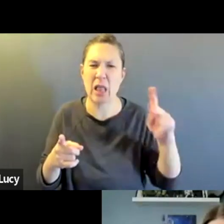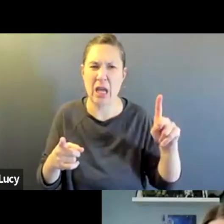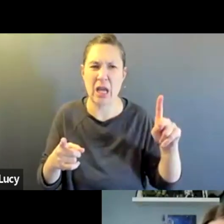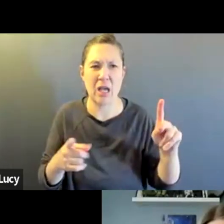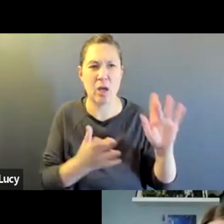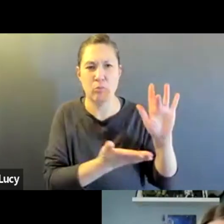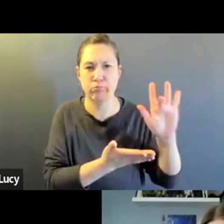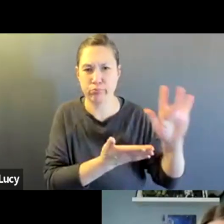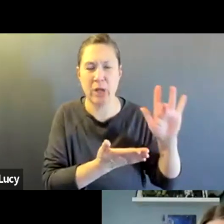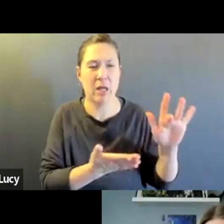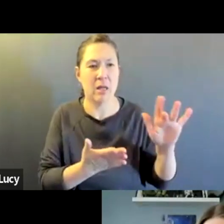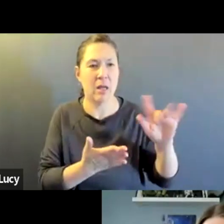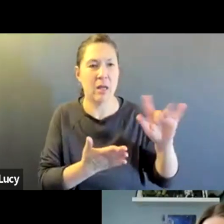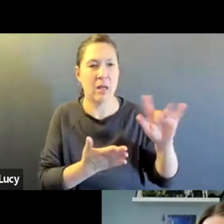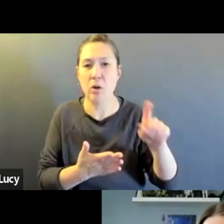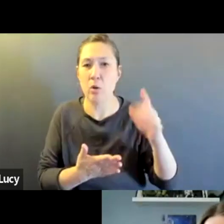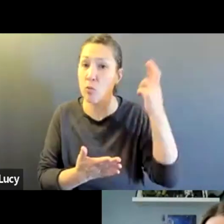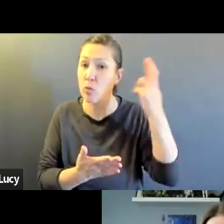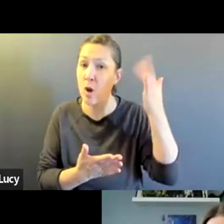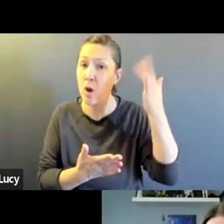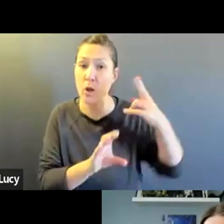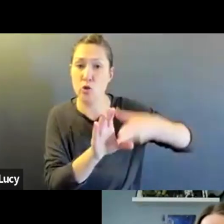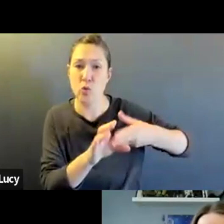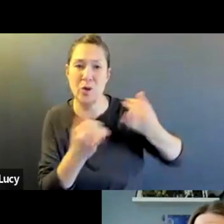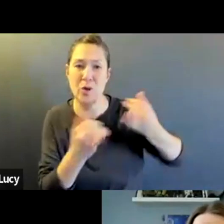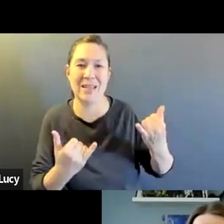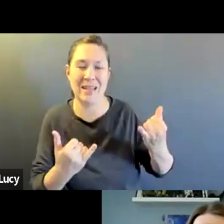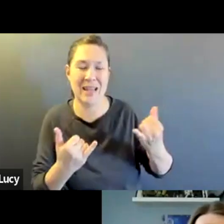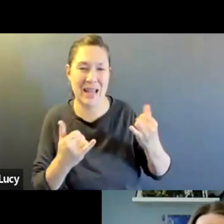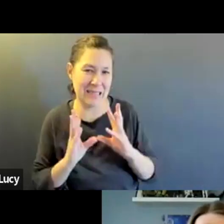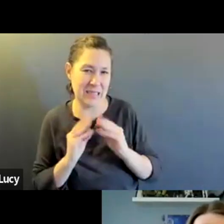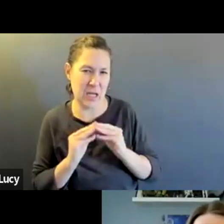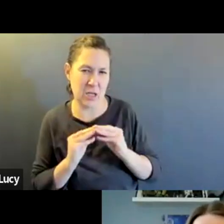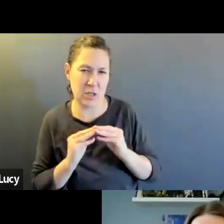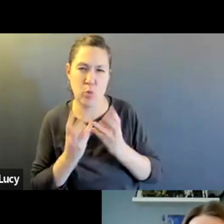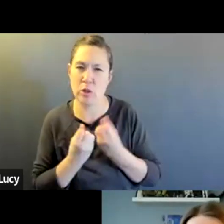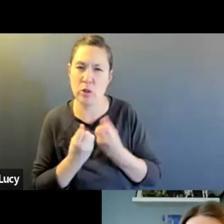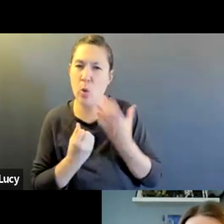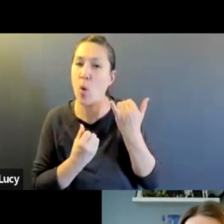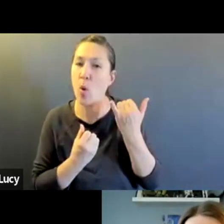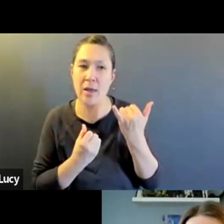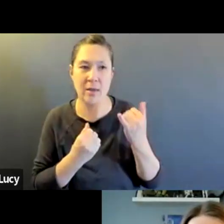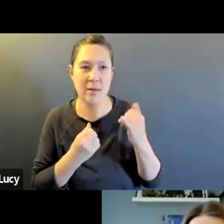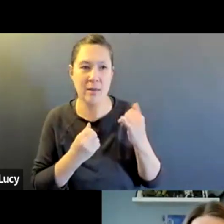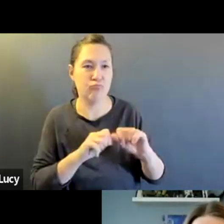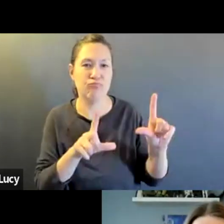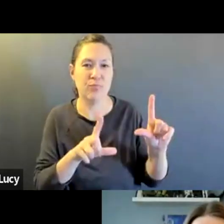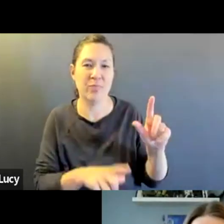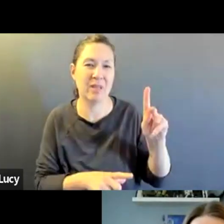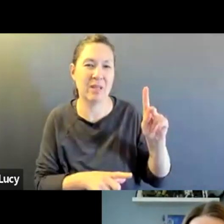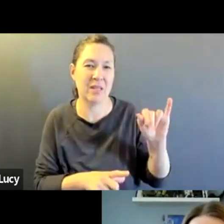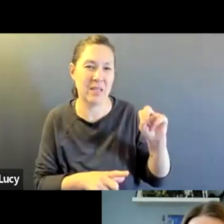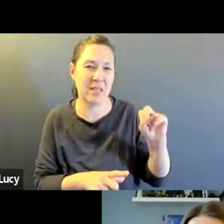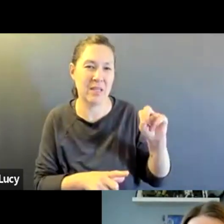the prompt being, what brought you to today's kickoff session? It will arrive any minute.